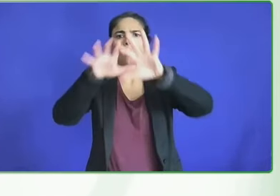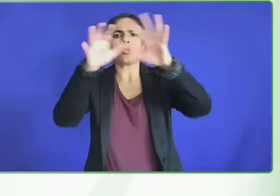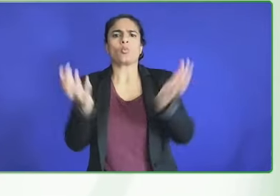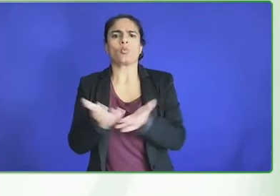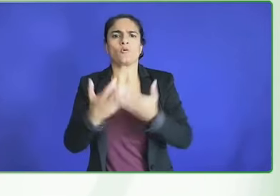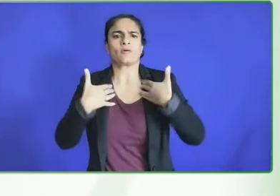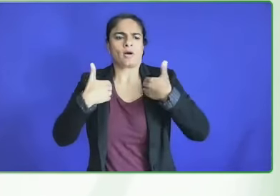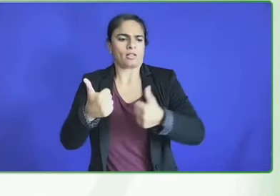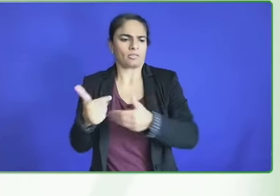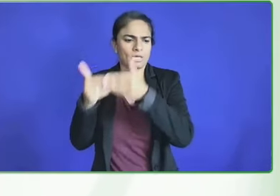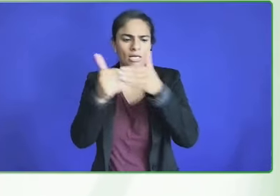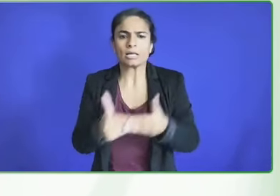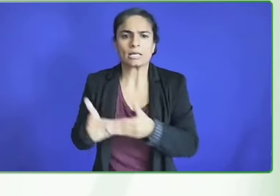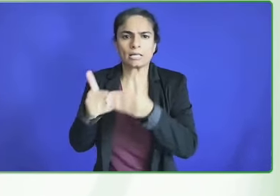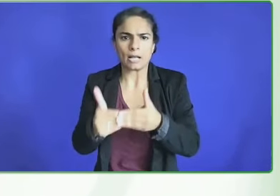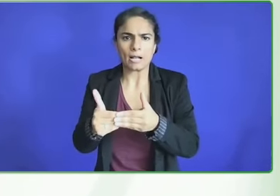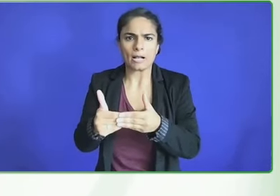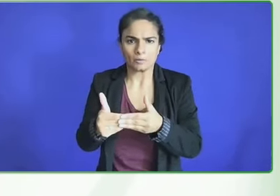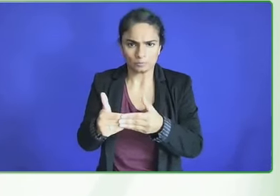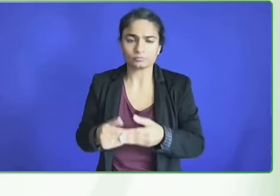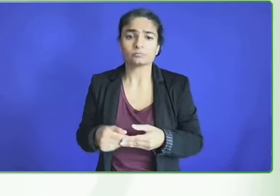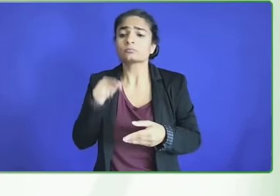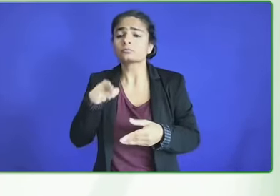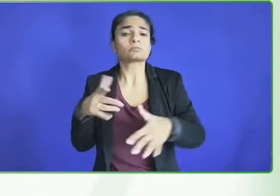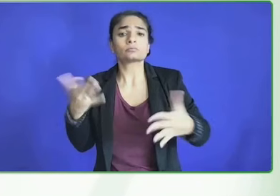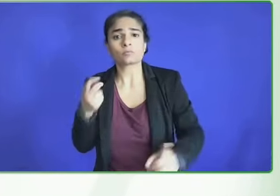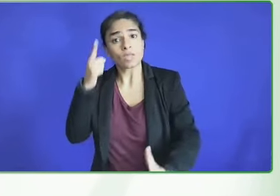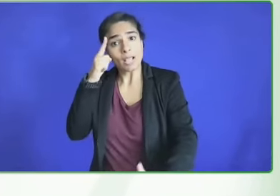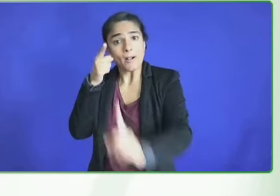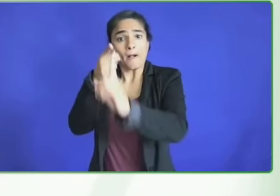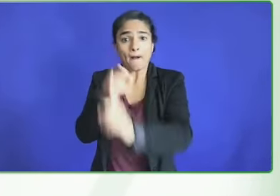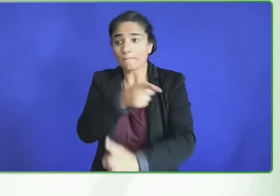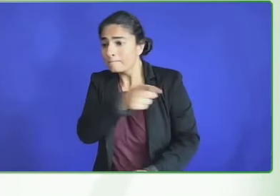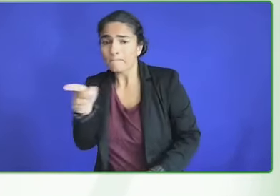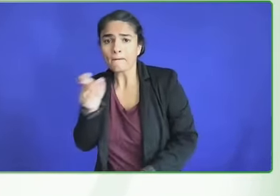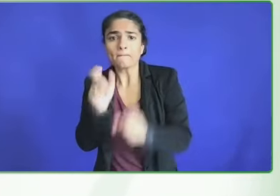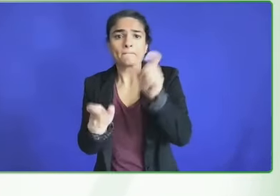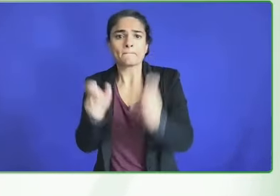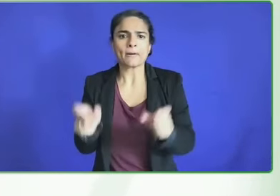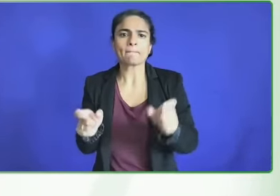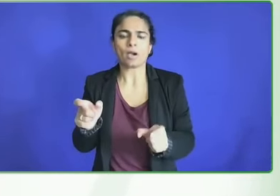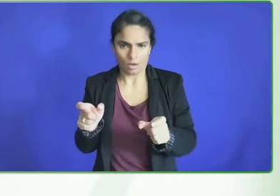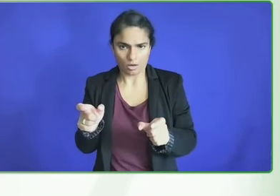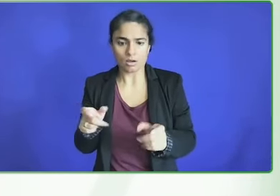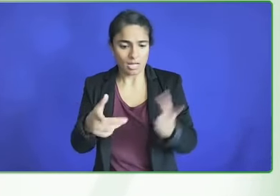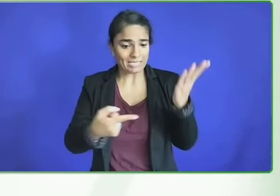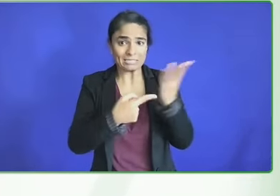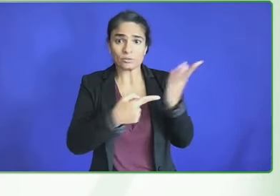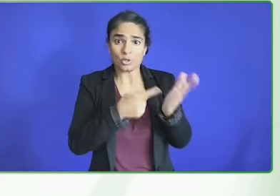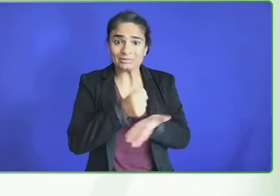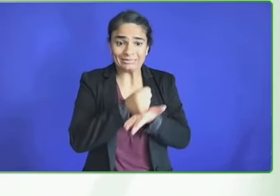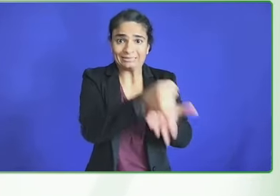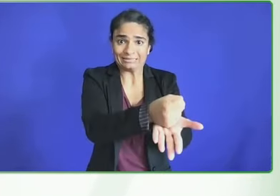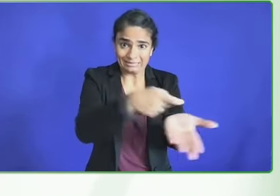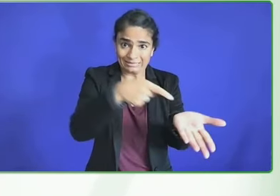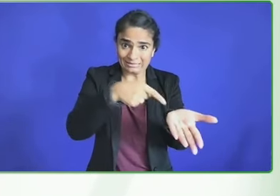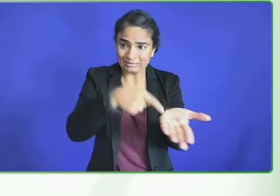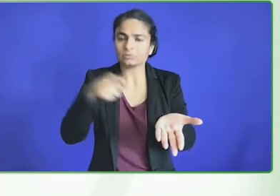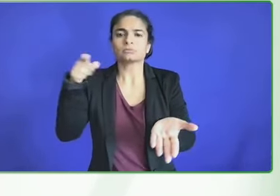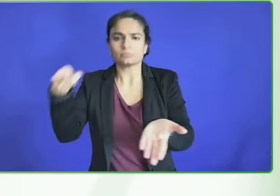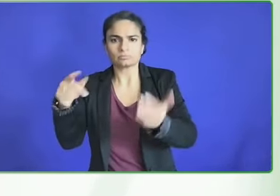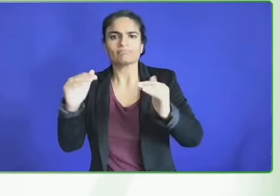services through innovative strategies for the provision of AT, include AT as an integral part of national